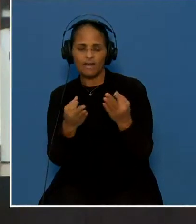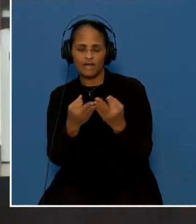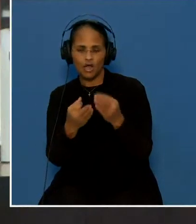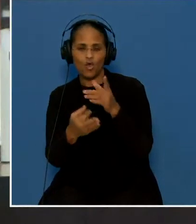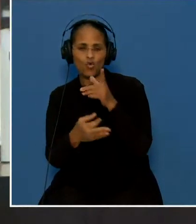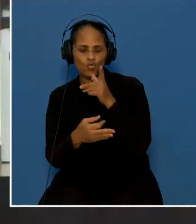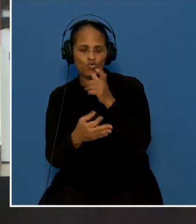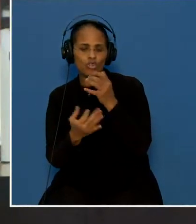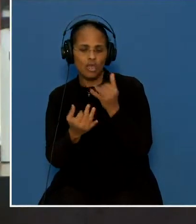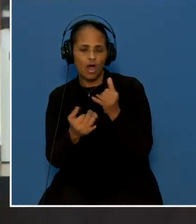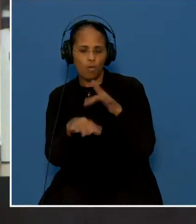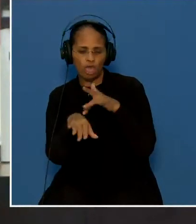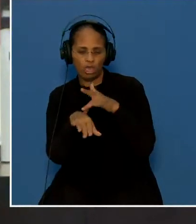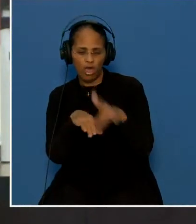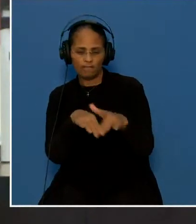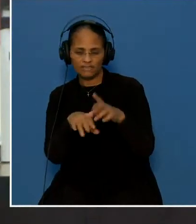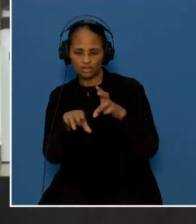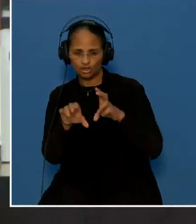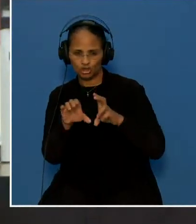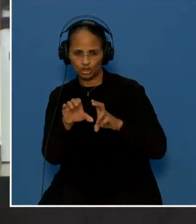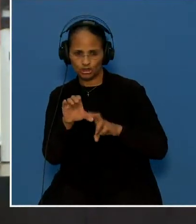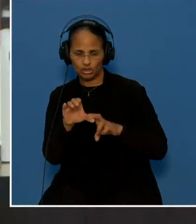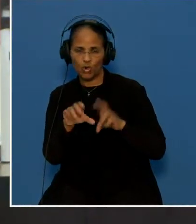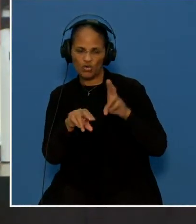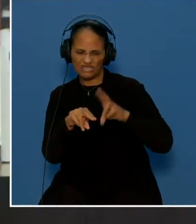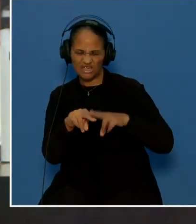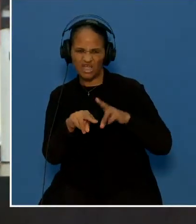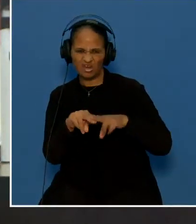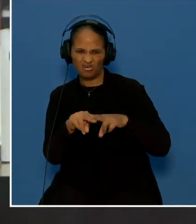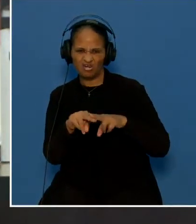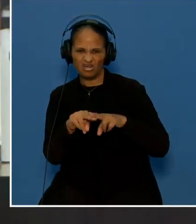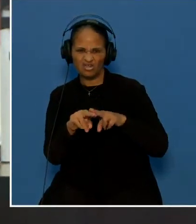was left with an empty chair over the holiday time.